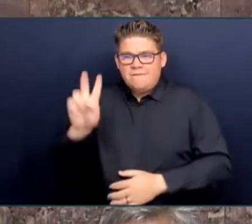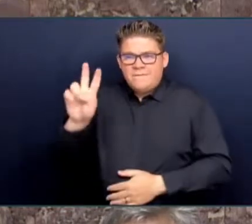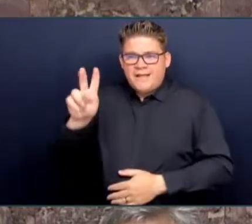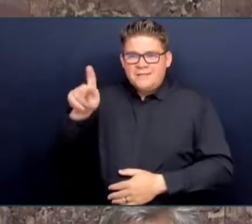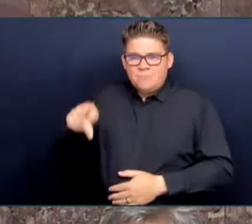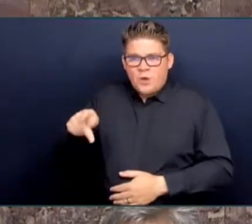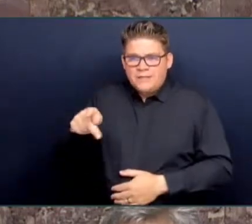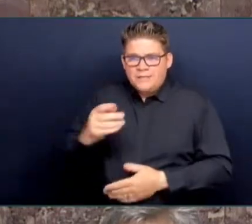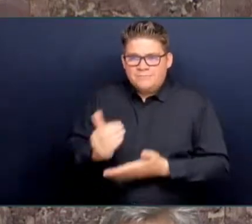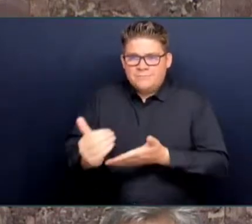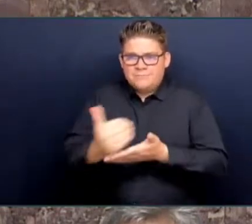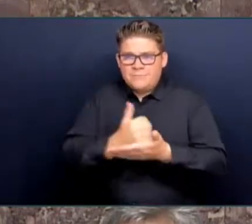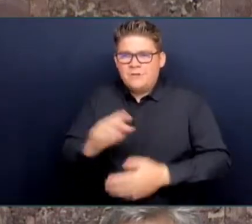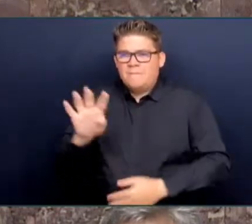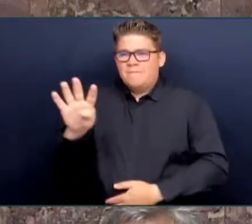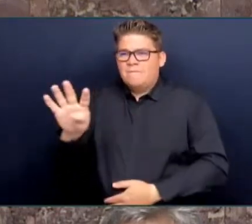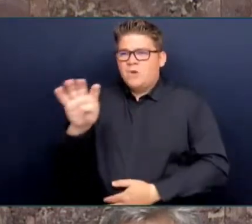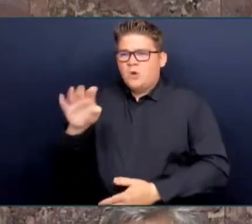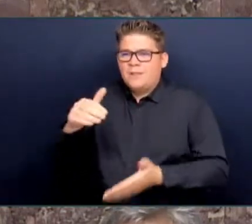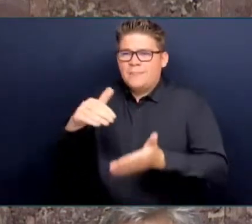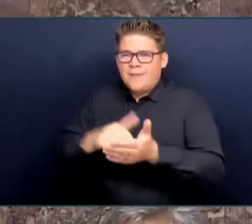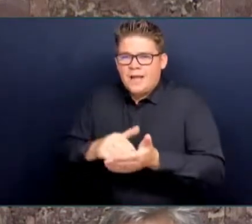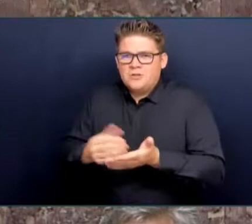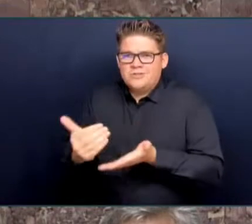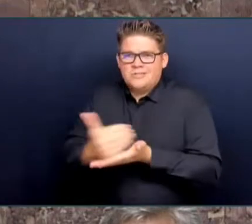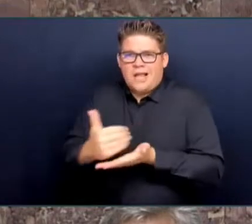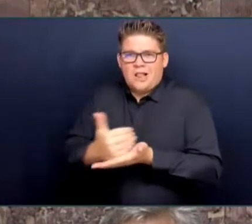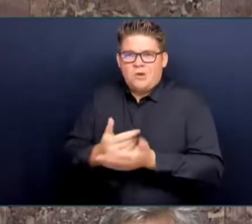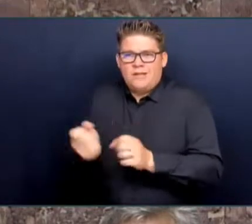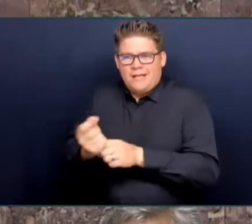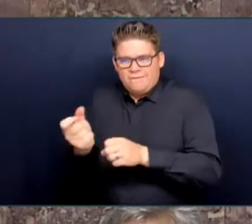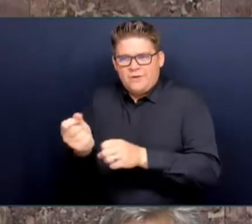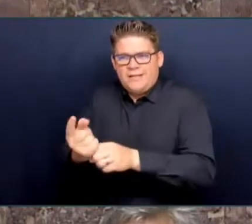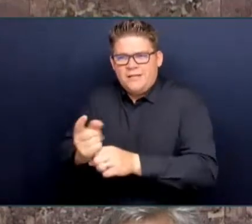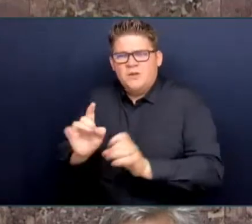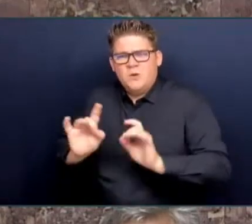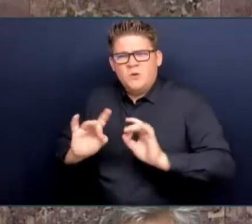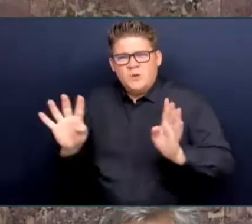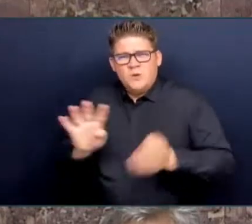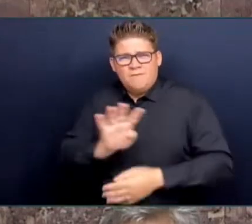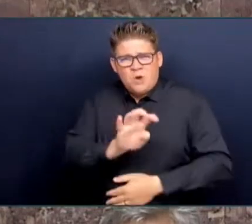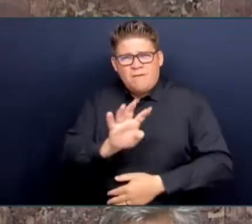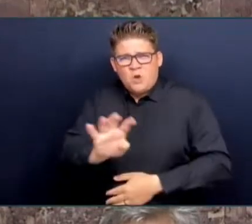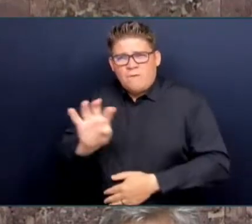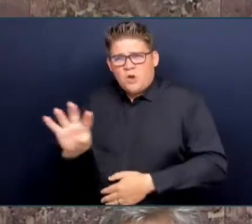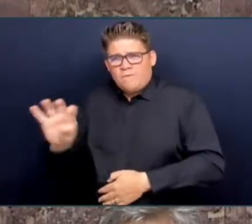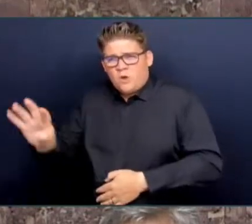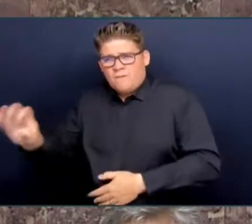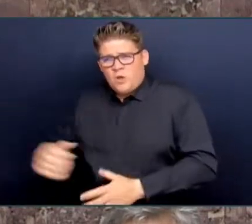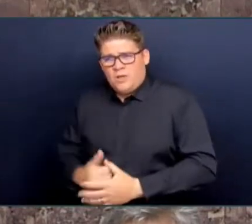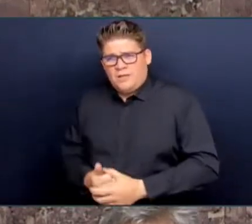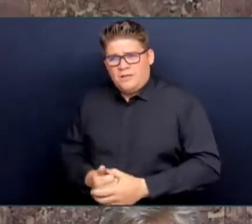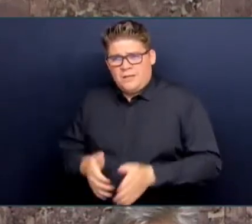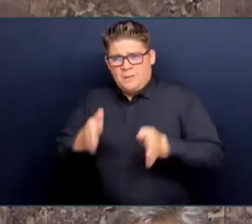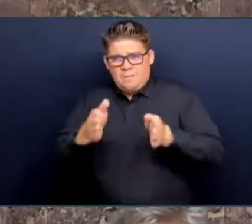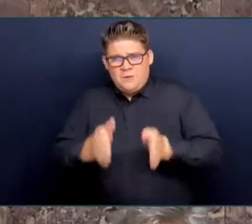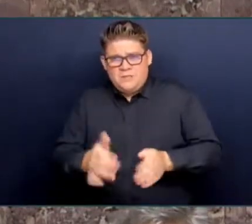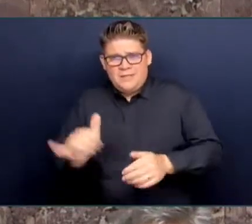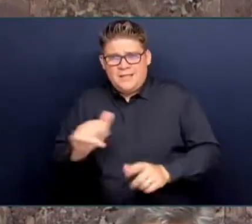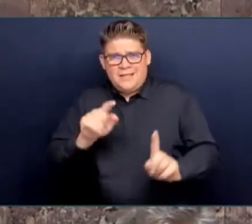today than in 2017 when people like Tina can't get the health care that they deserve when they need it? Resign, Minister.